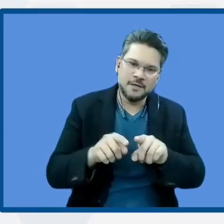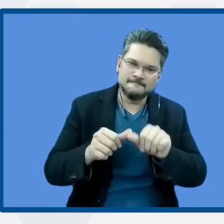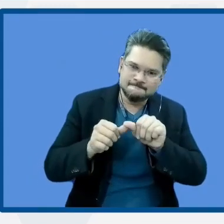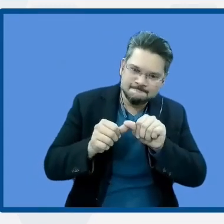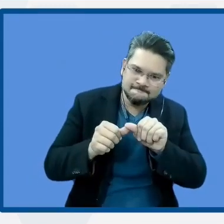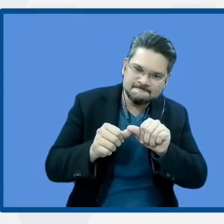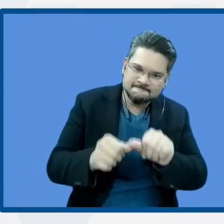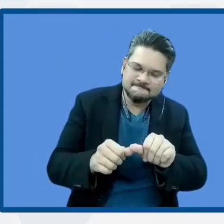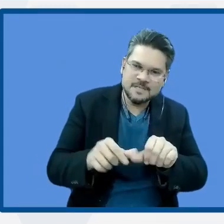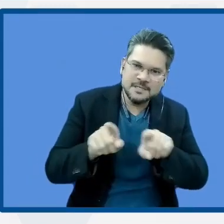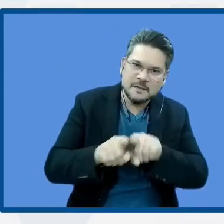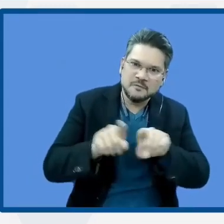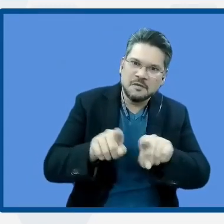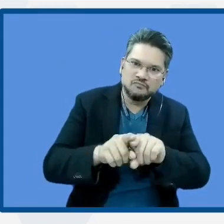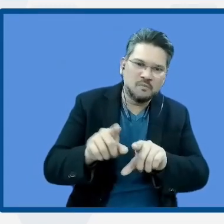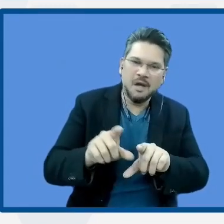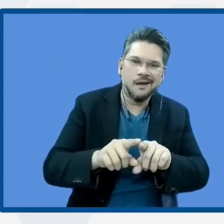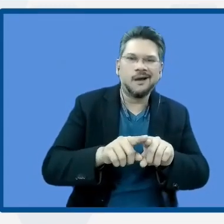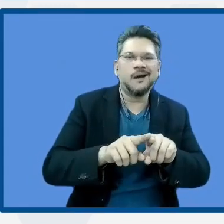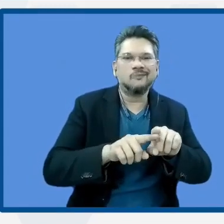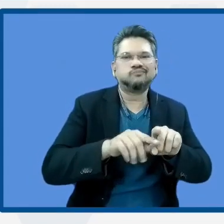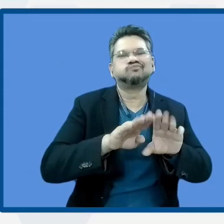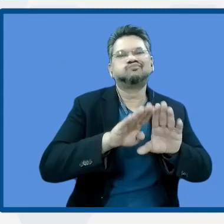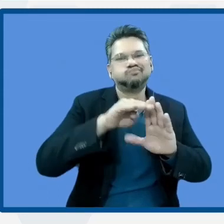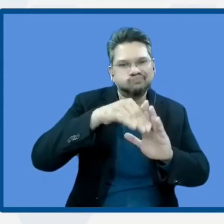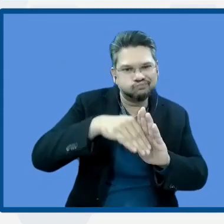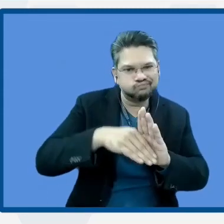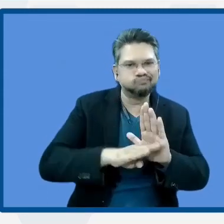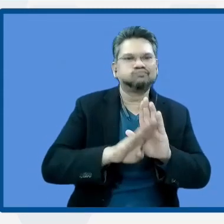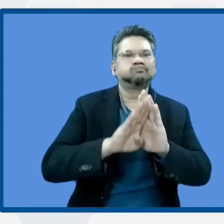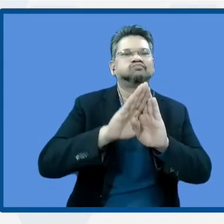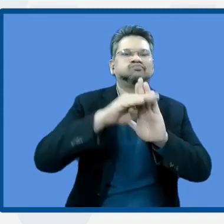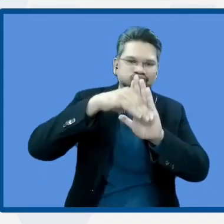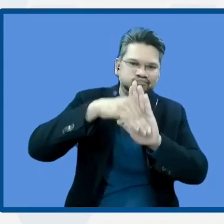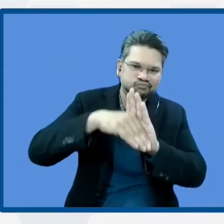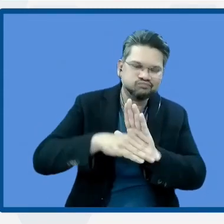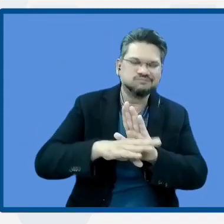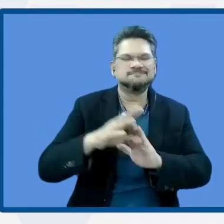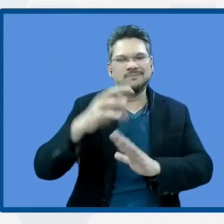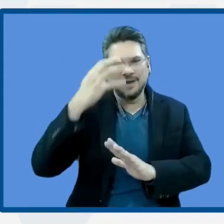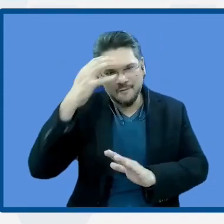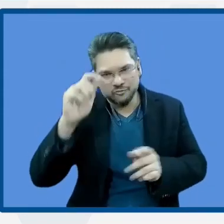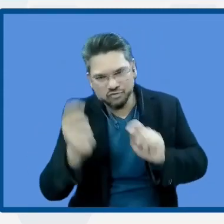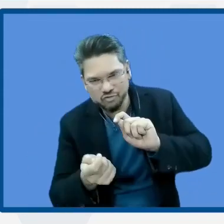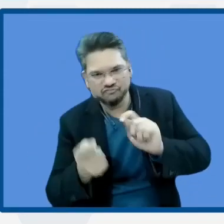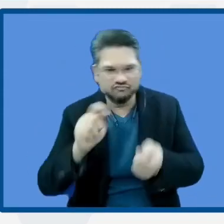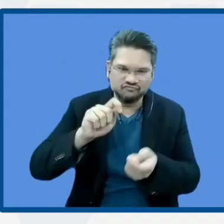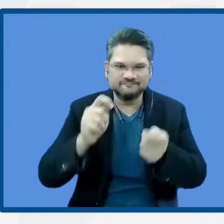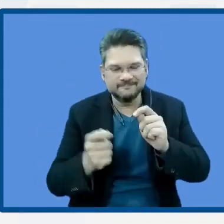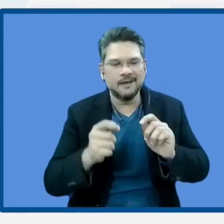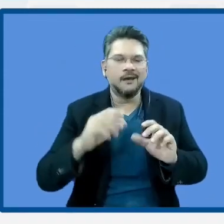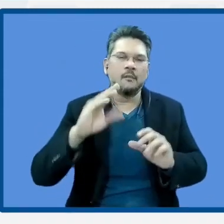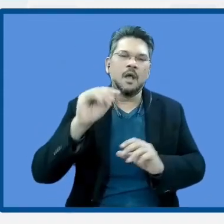government, a step back, then changes in the governments. There has not been a consistency in